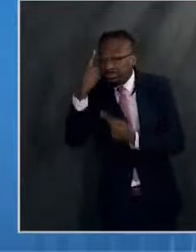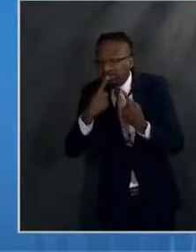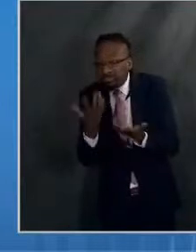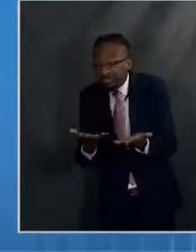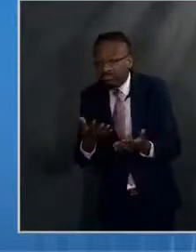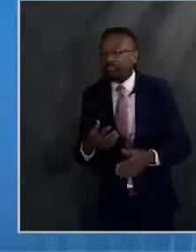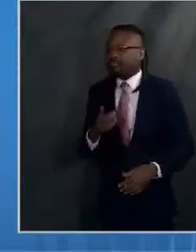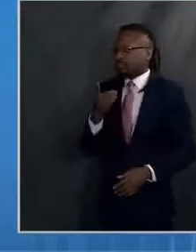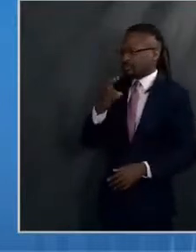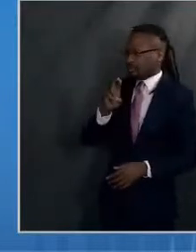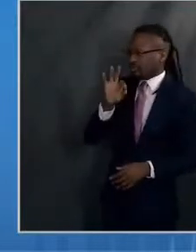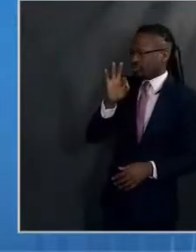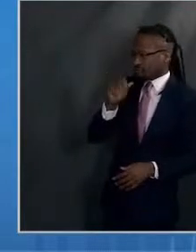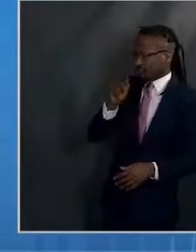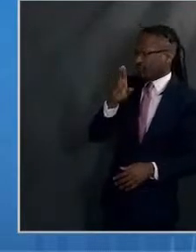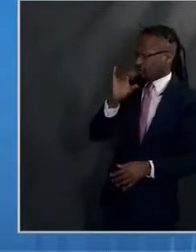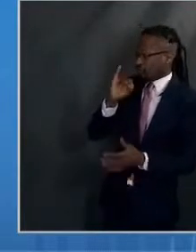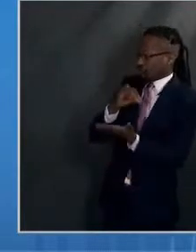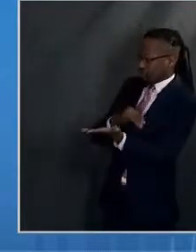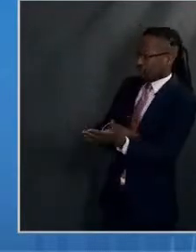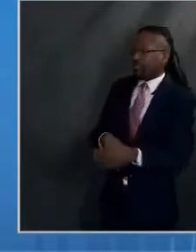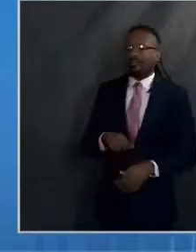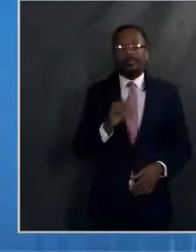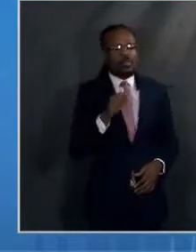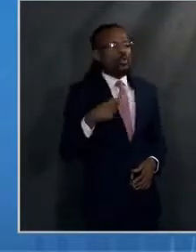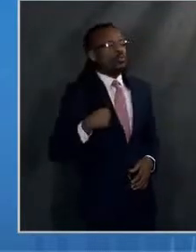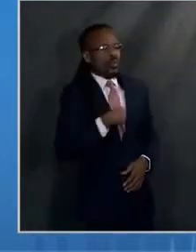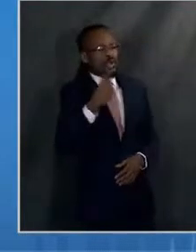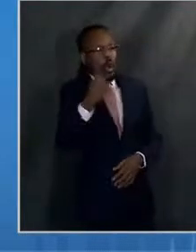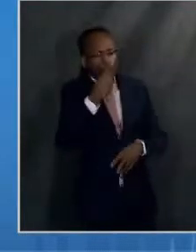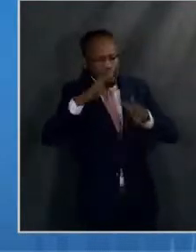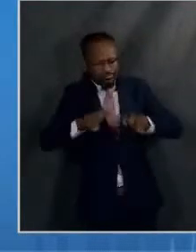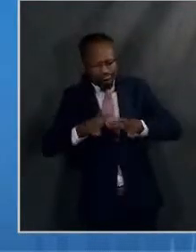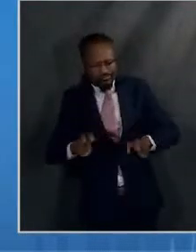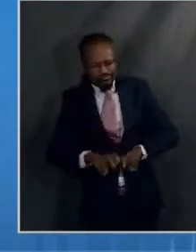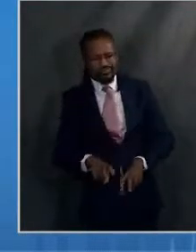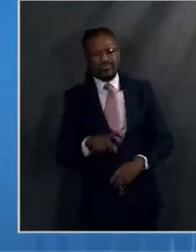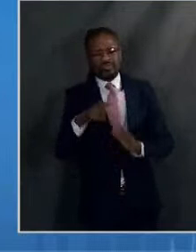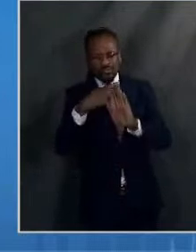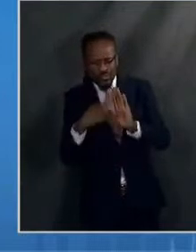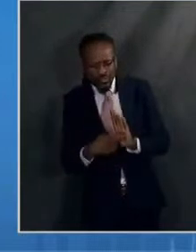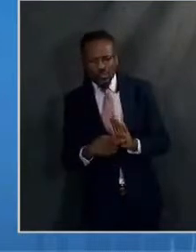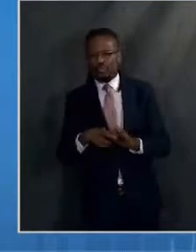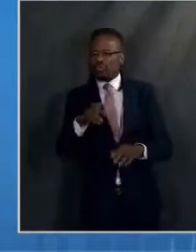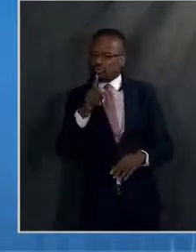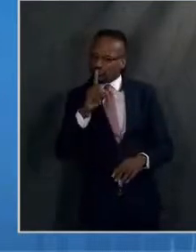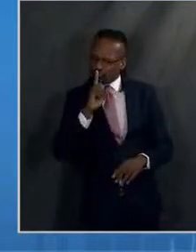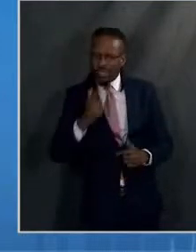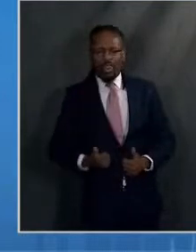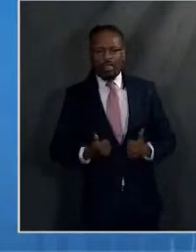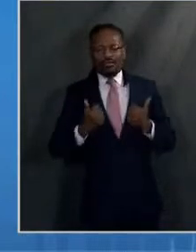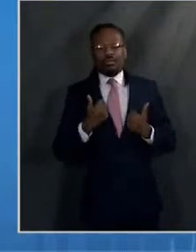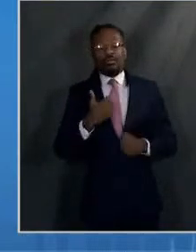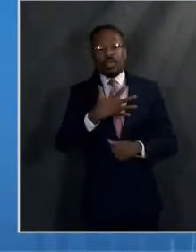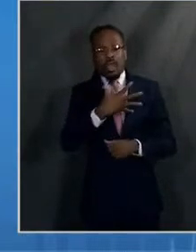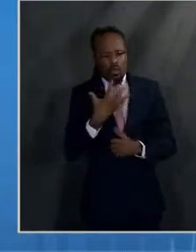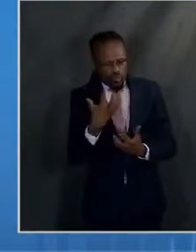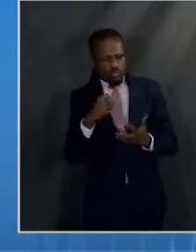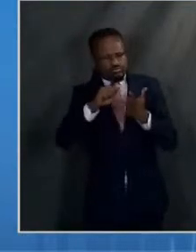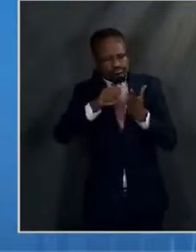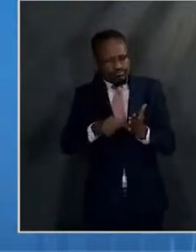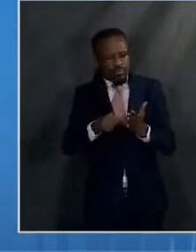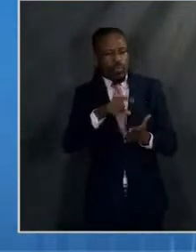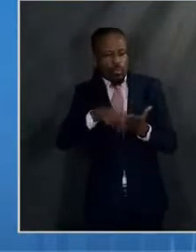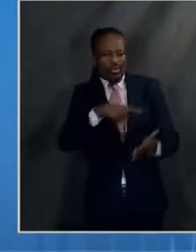always evaluate guidelines, in real time, depending upon what the status is. But I want to emphasize what